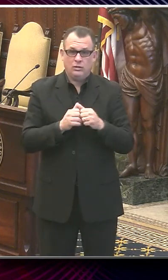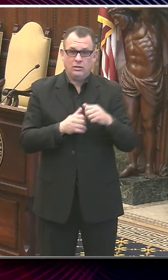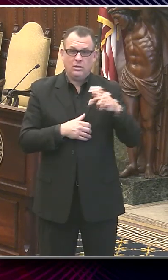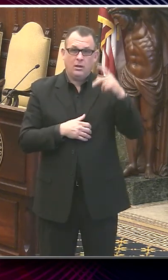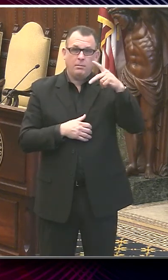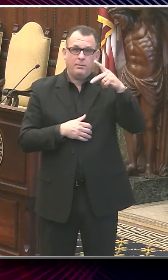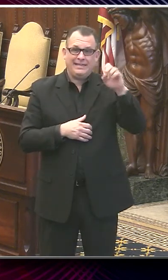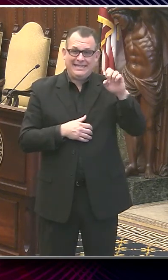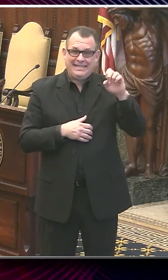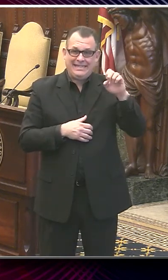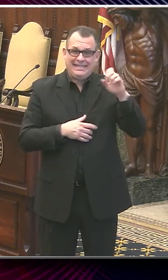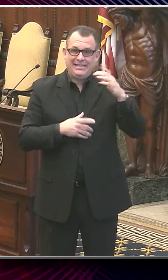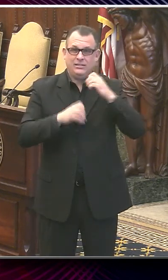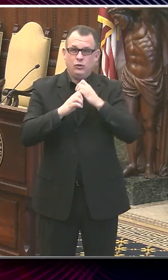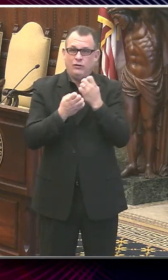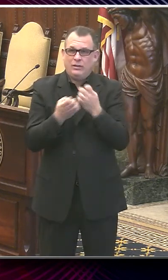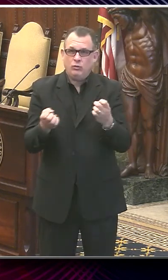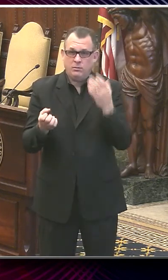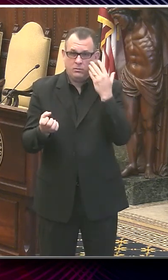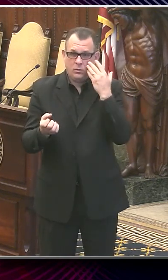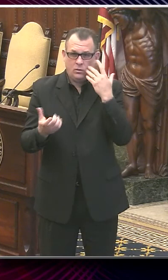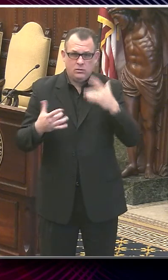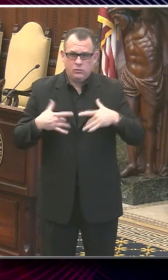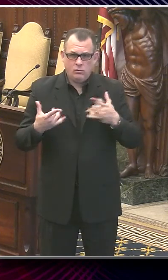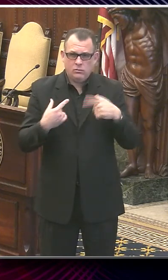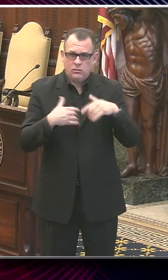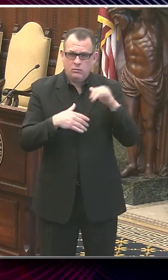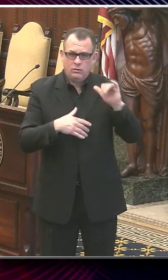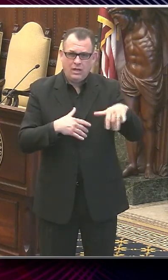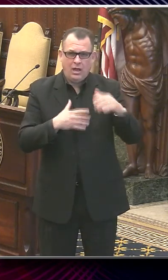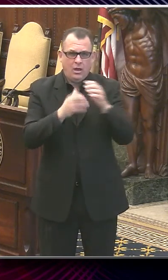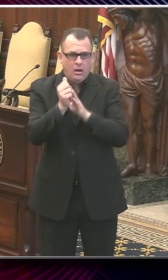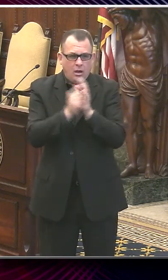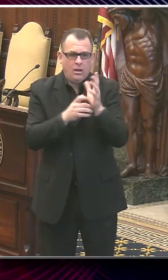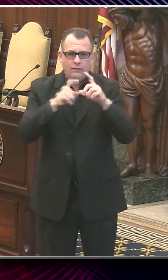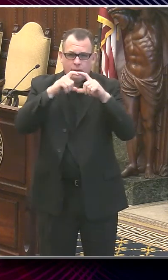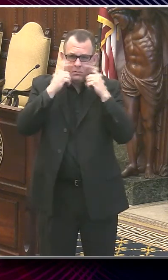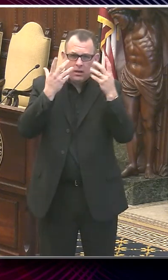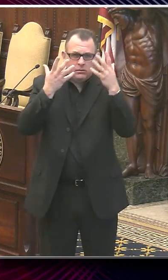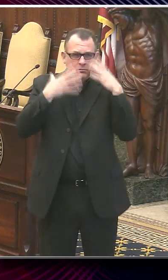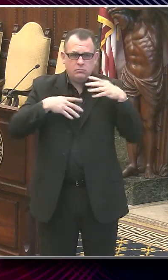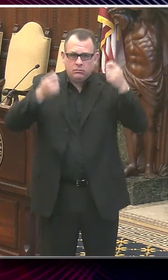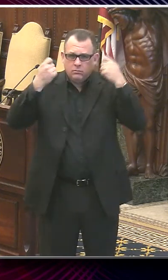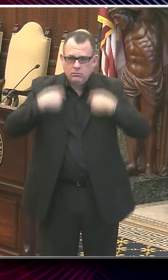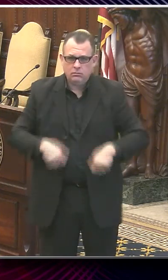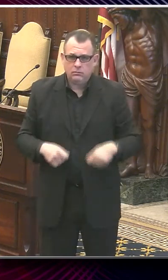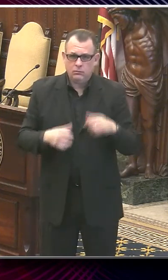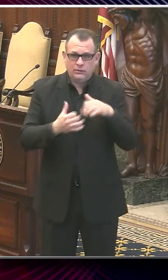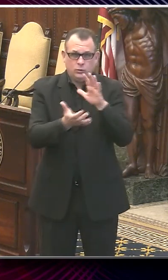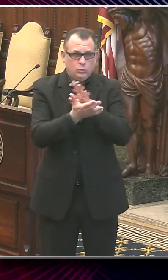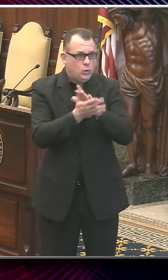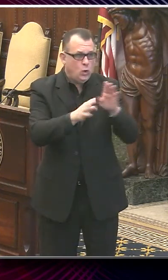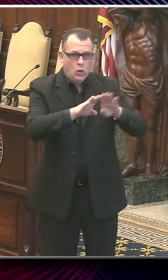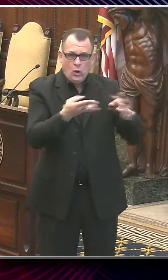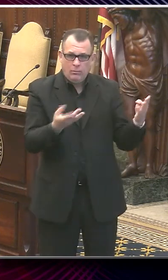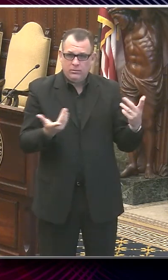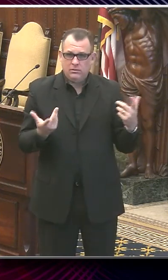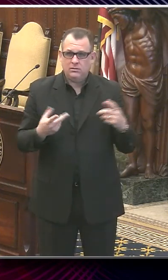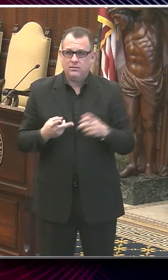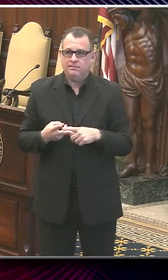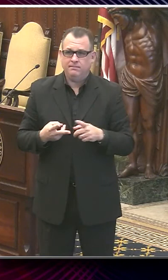equipment. What is the status of that for the city now, especially with schools reopening and with